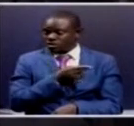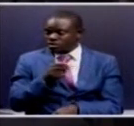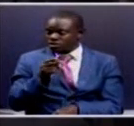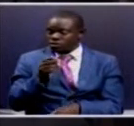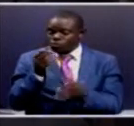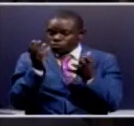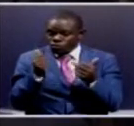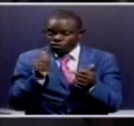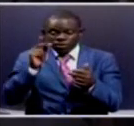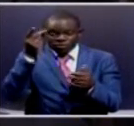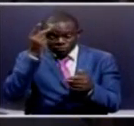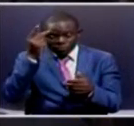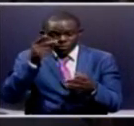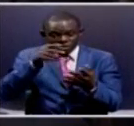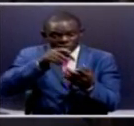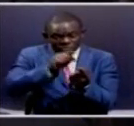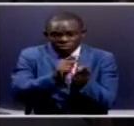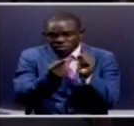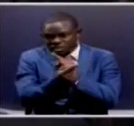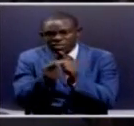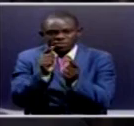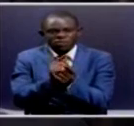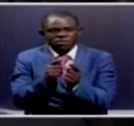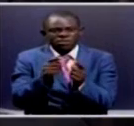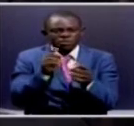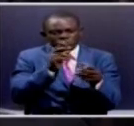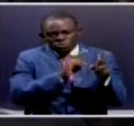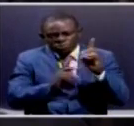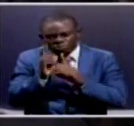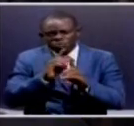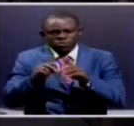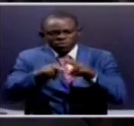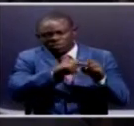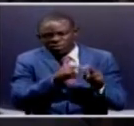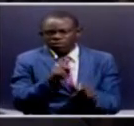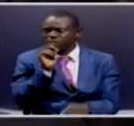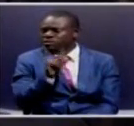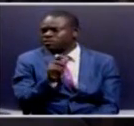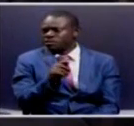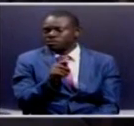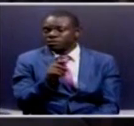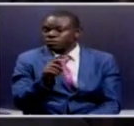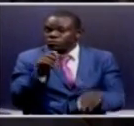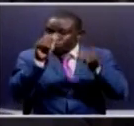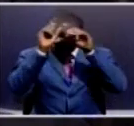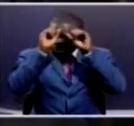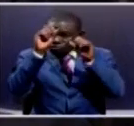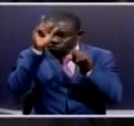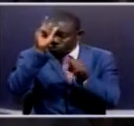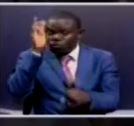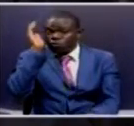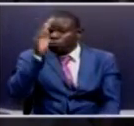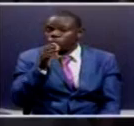speculate what Edgar Lungu is going to say. I don't want to speculate or hypothesize on